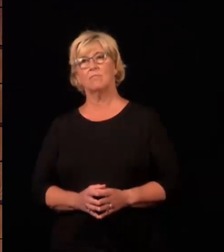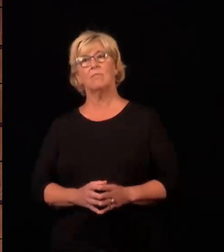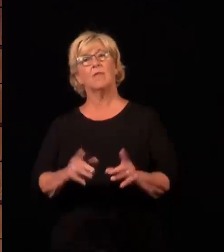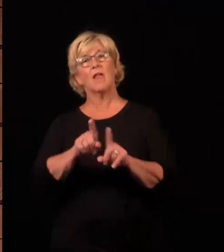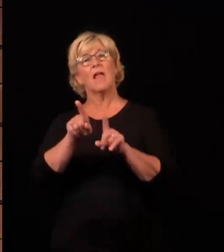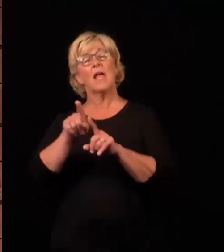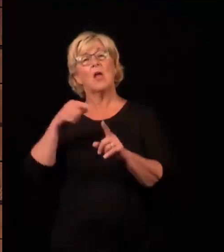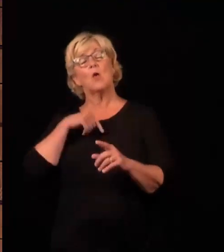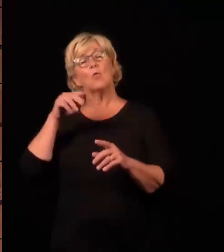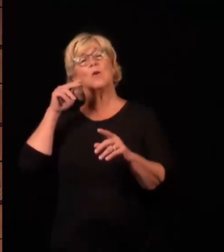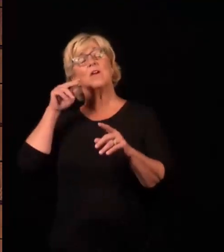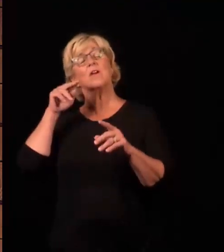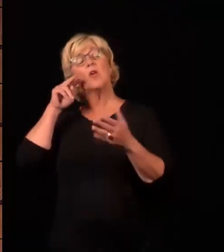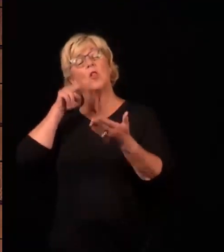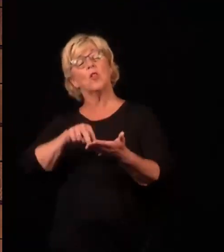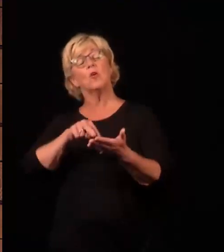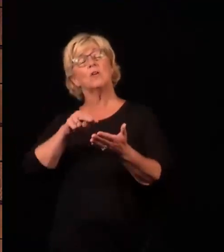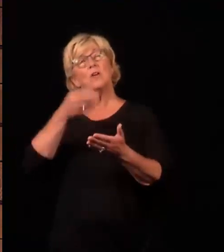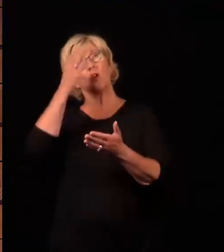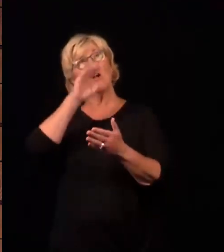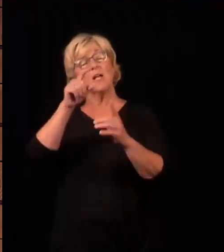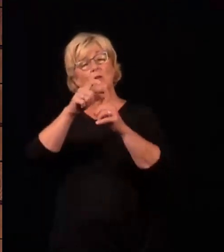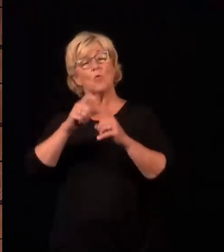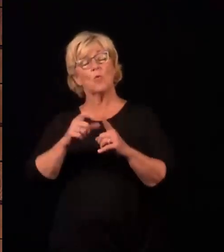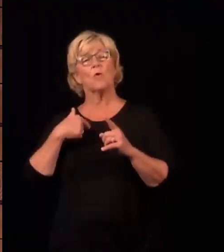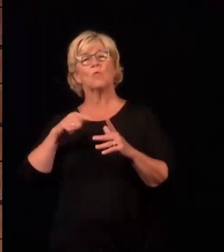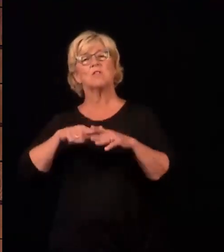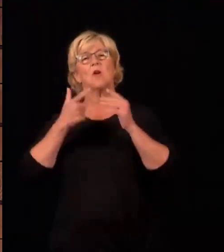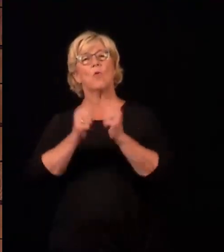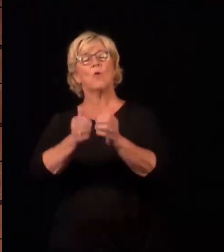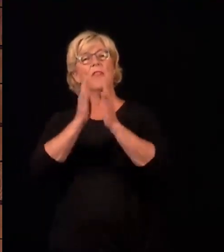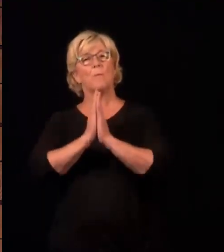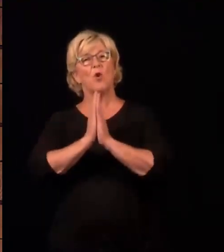As we go to the Word of God this morning, let's begin with a word of prayer.